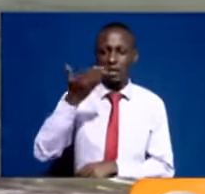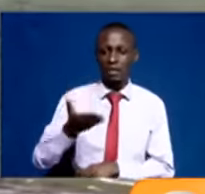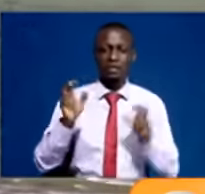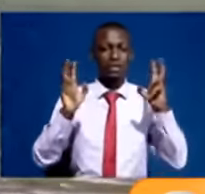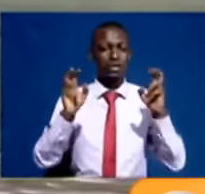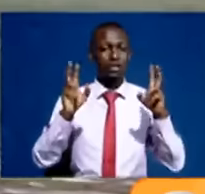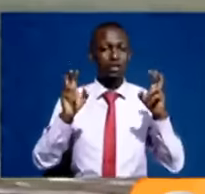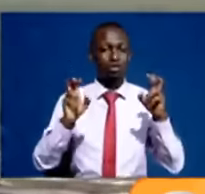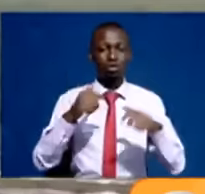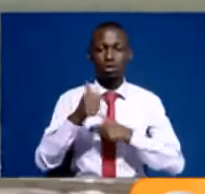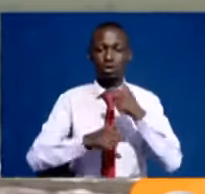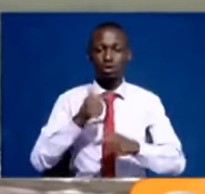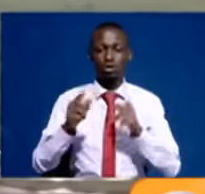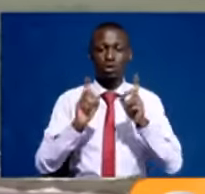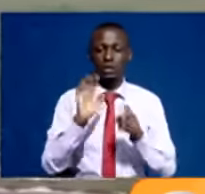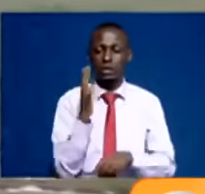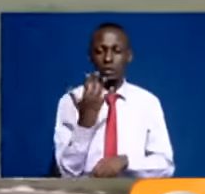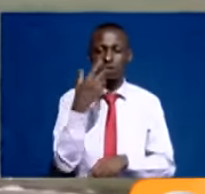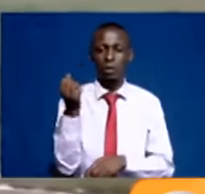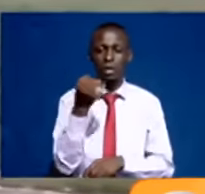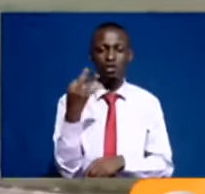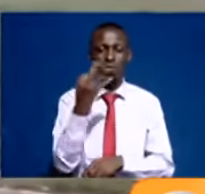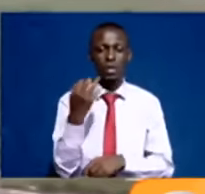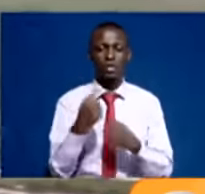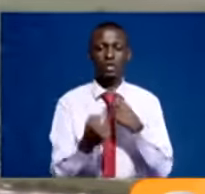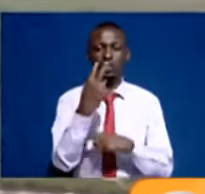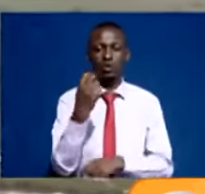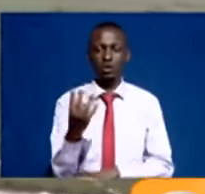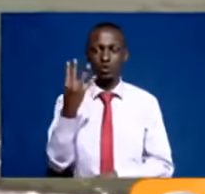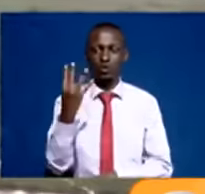be mentioned on the 5th of March, 2024. Hassan Mugambi, Citizen.